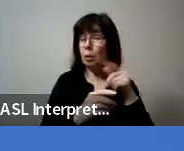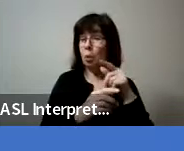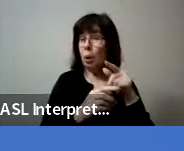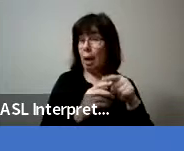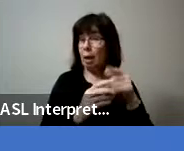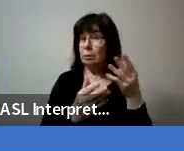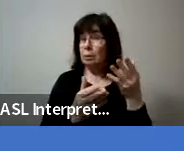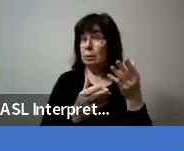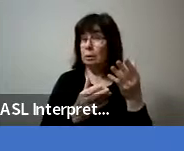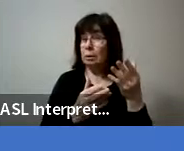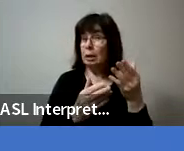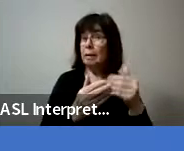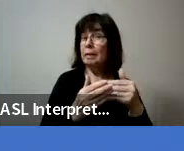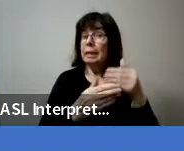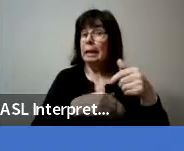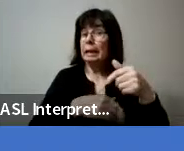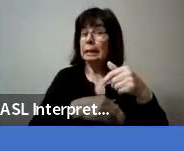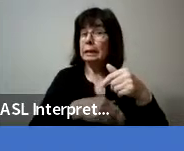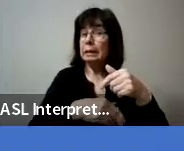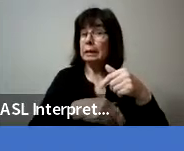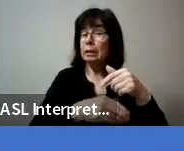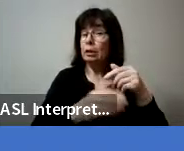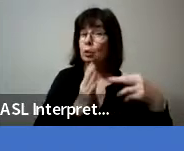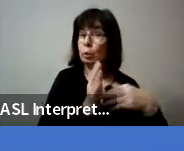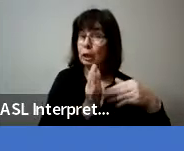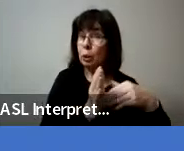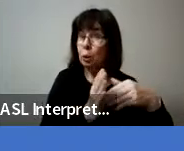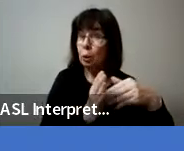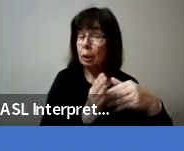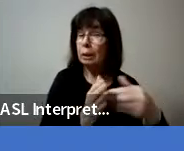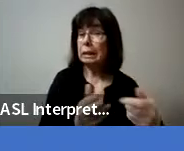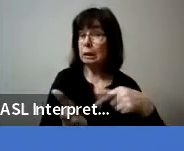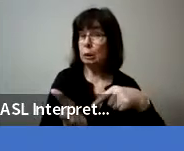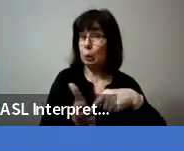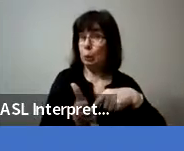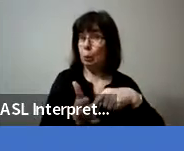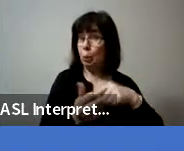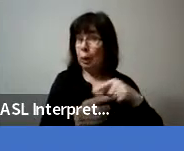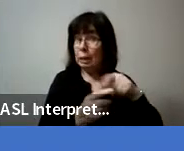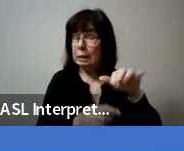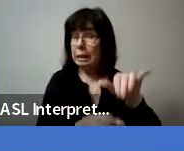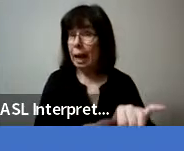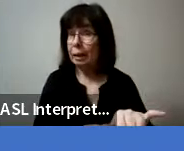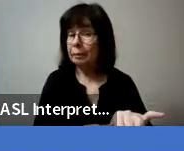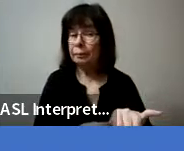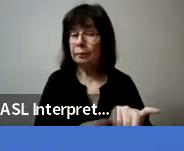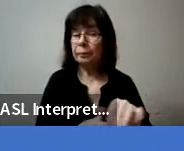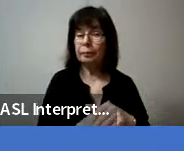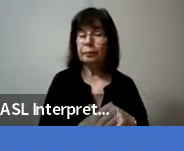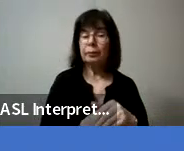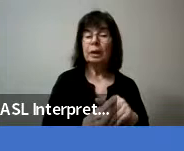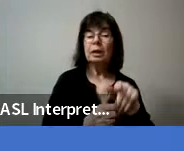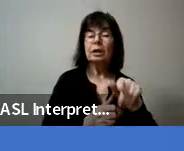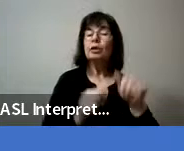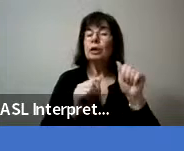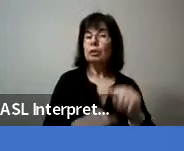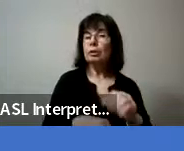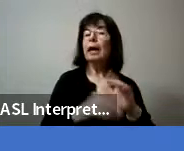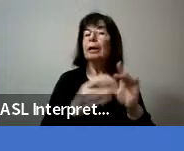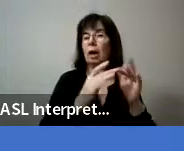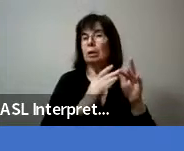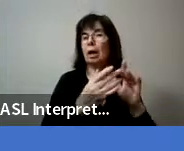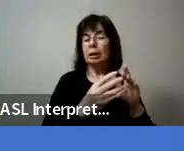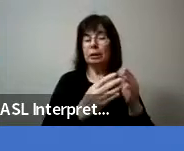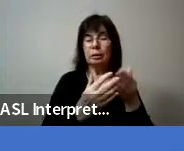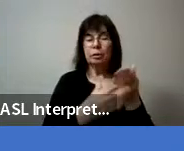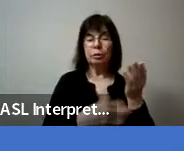their next renewal is, clients can check our customer automated response system, or CARS. You can do that online through the link